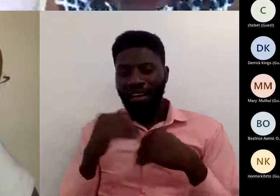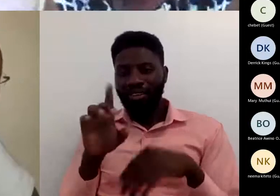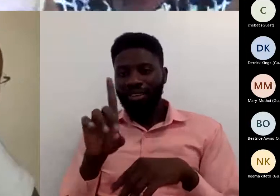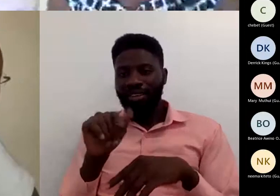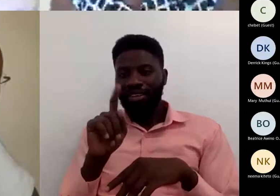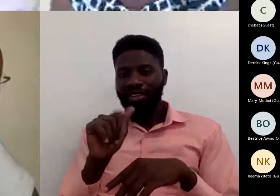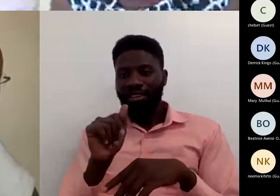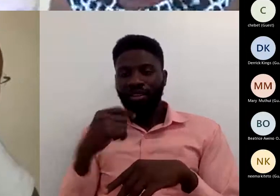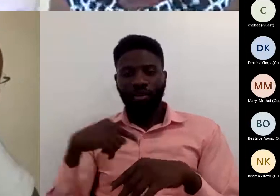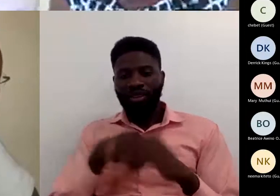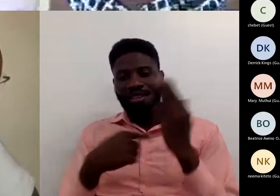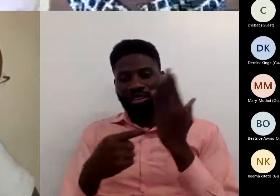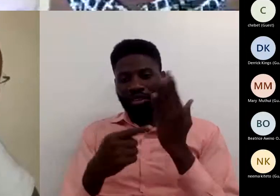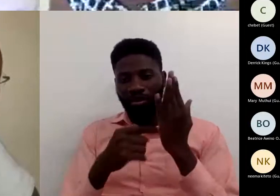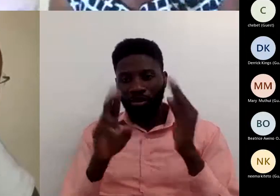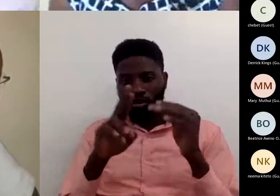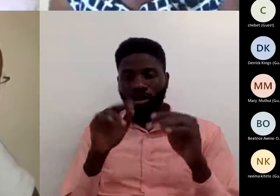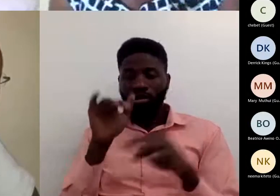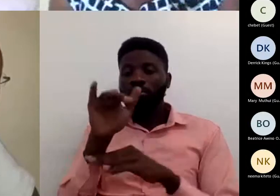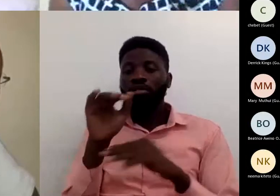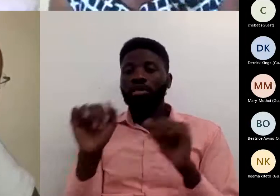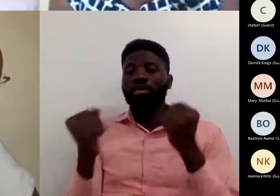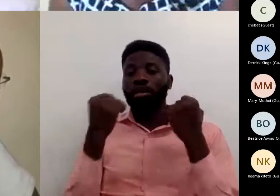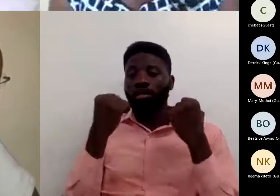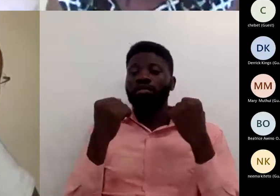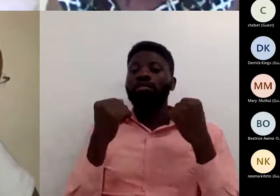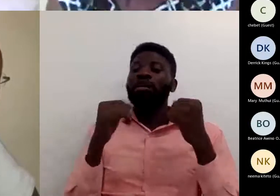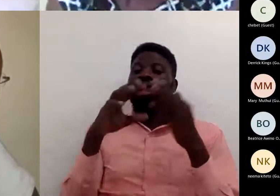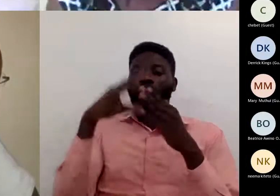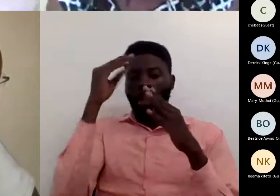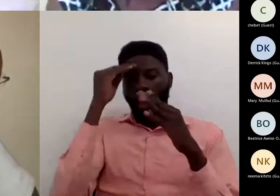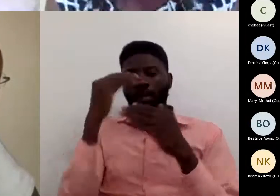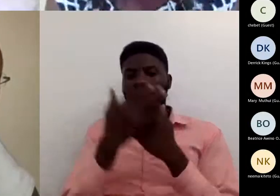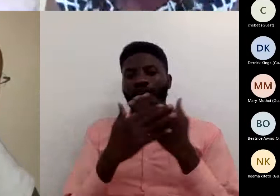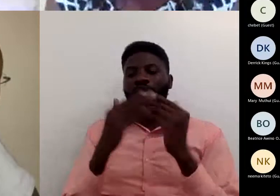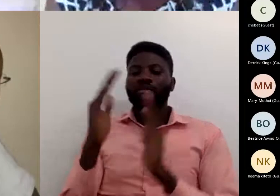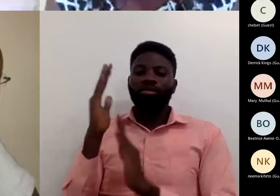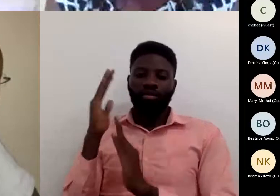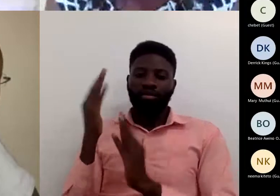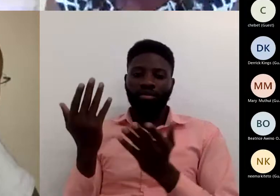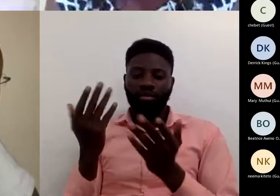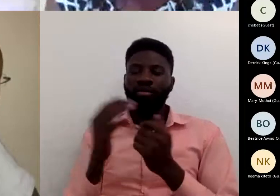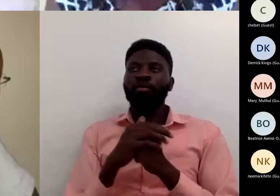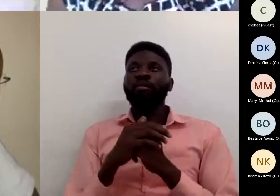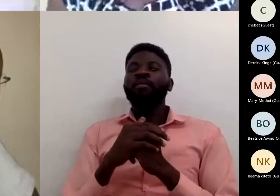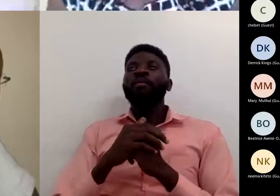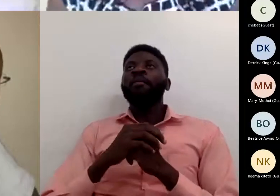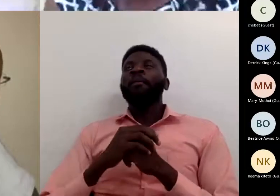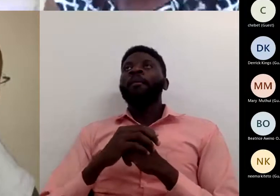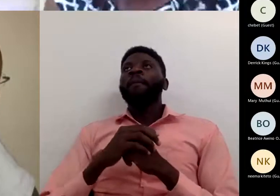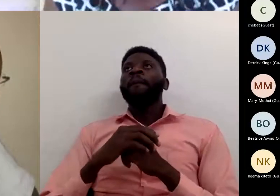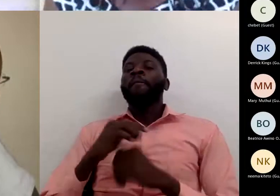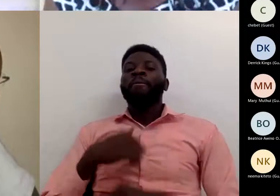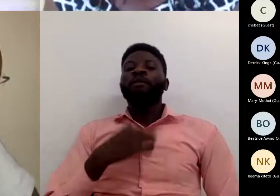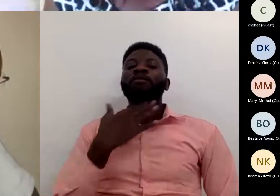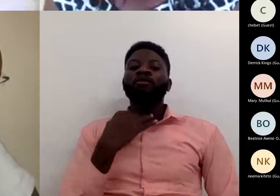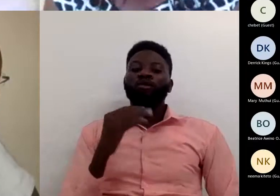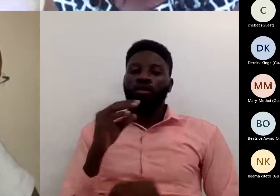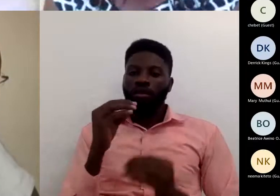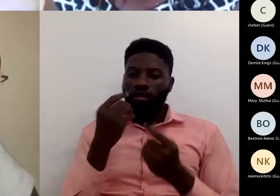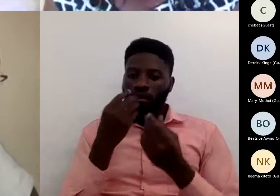tech savvy. Is it secure? Learn about cybersecurity. So I want to leave you with two